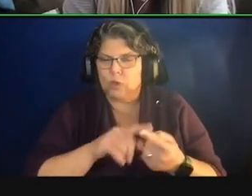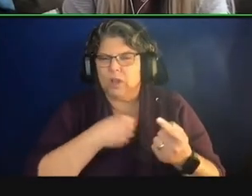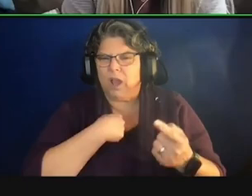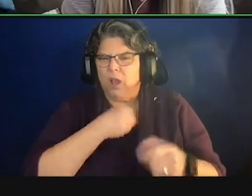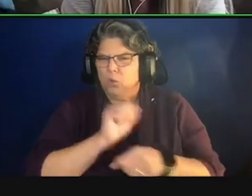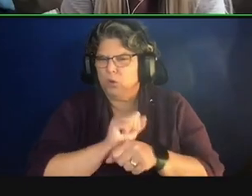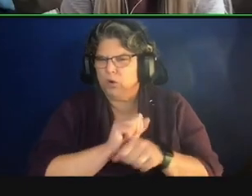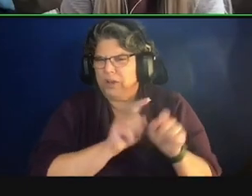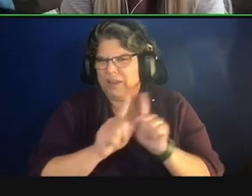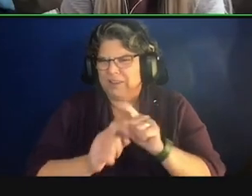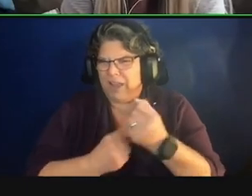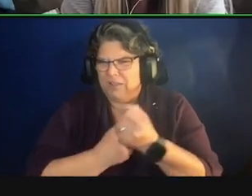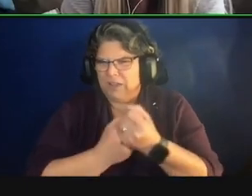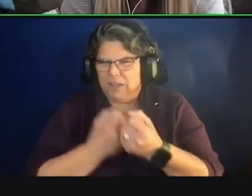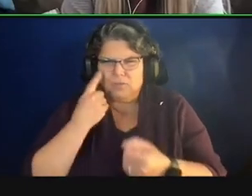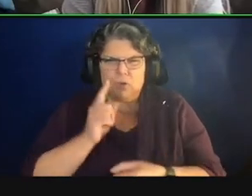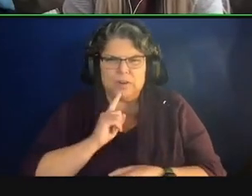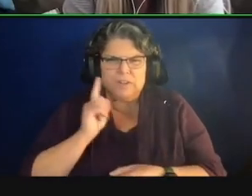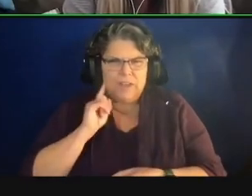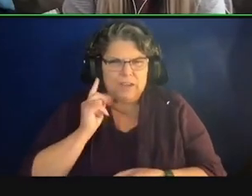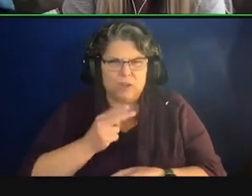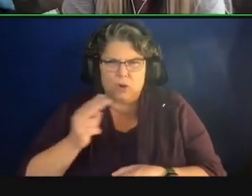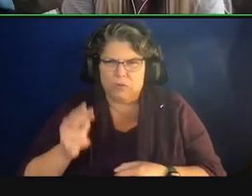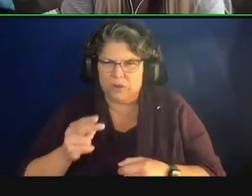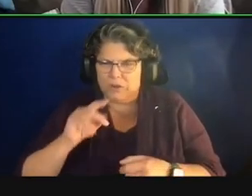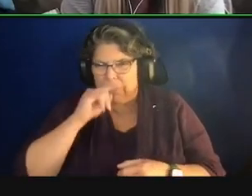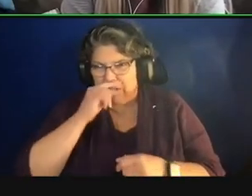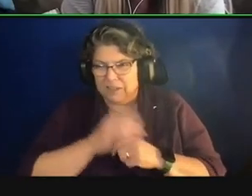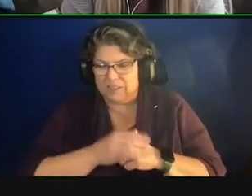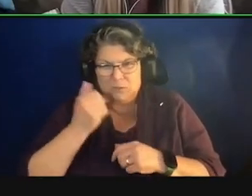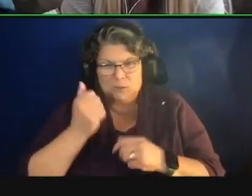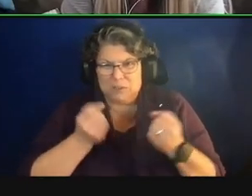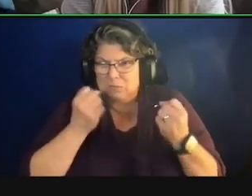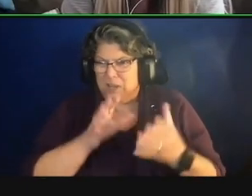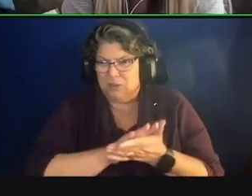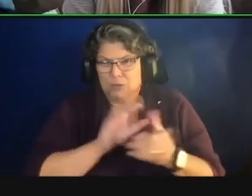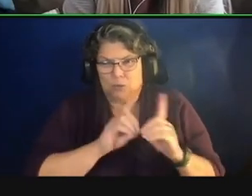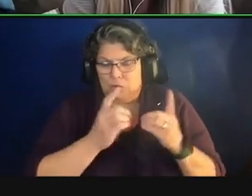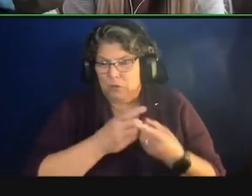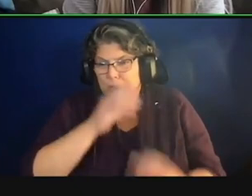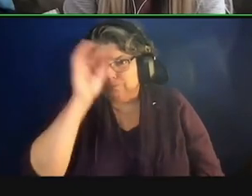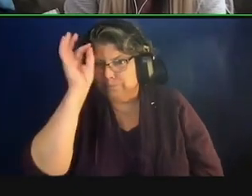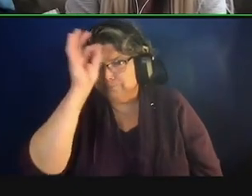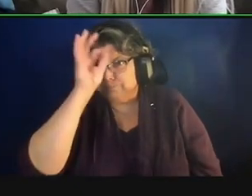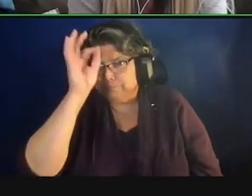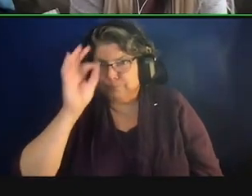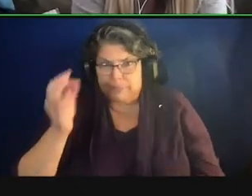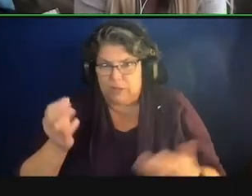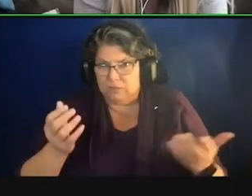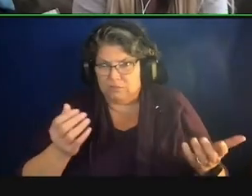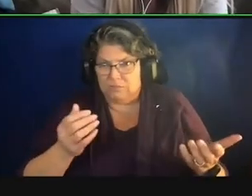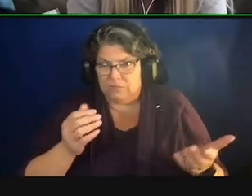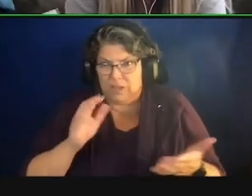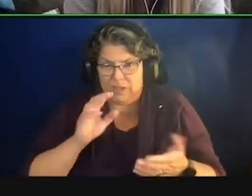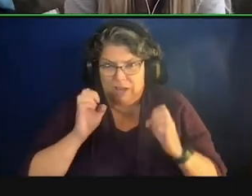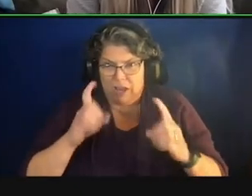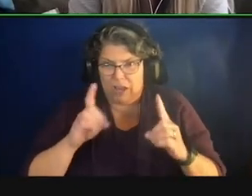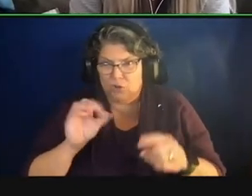for deaf and hard of hearing kids, because a lot of school districts don't even realize that that's been adopted as part of the educational